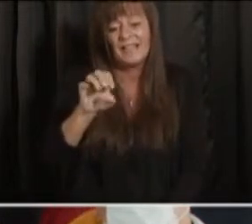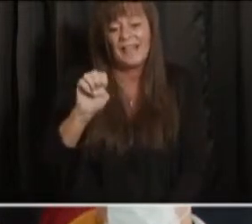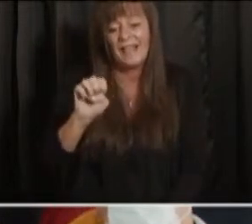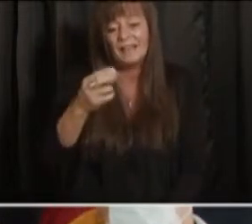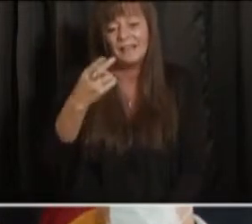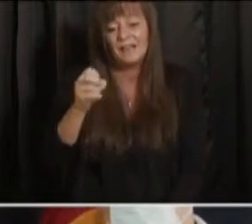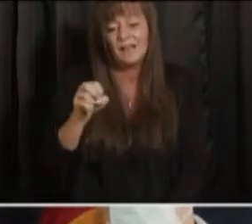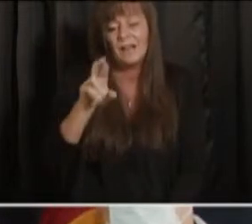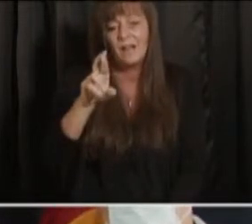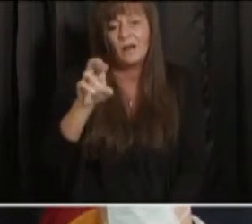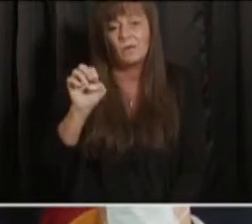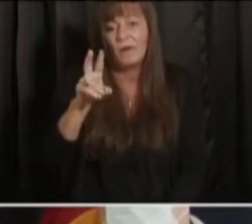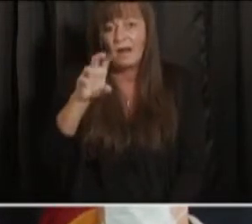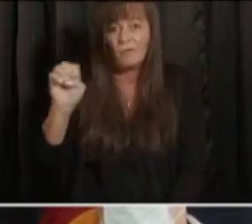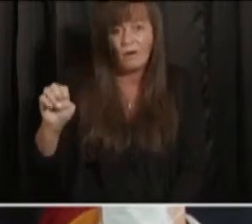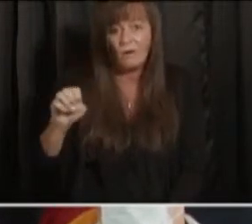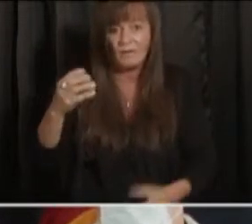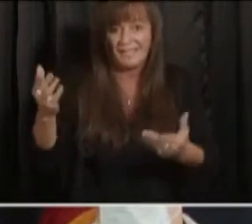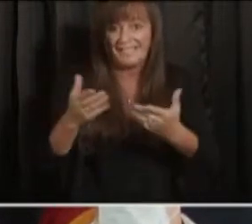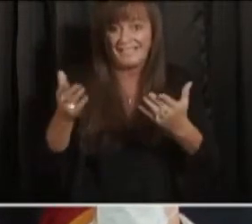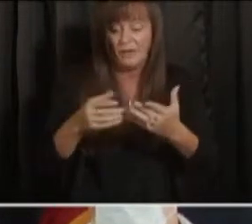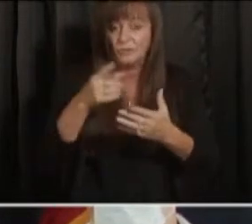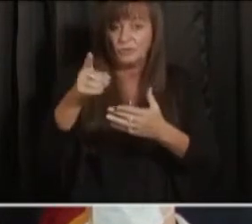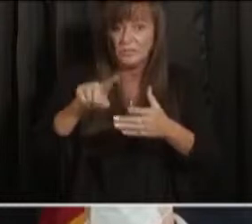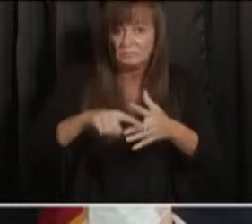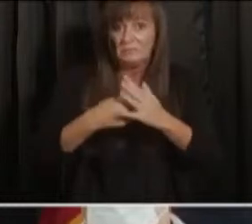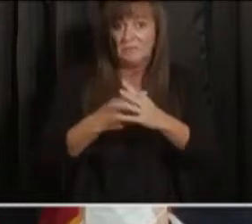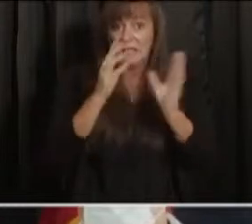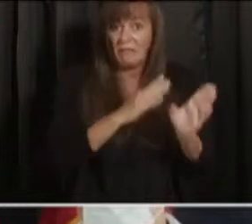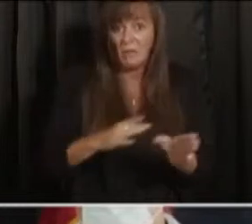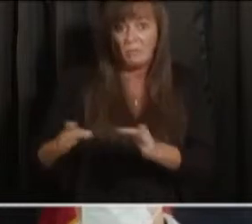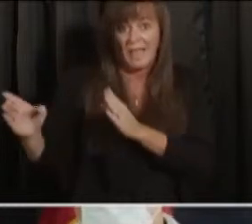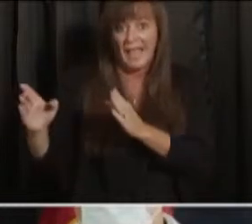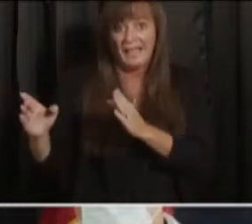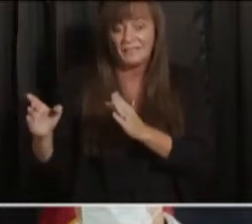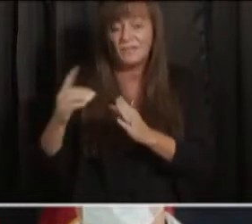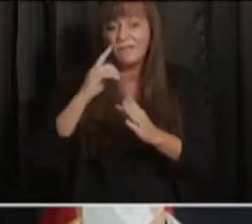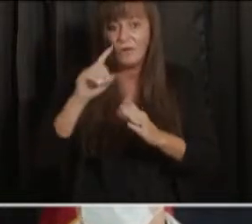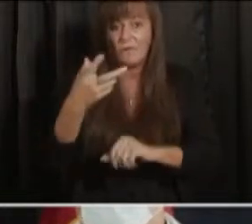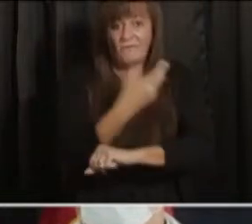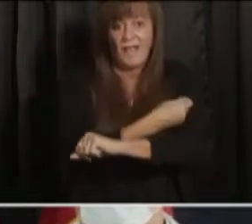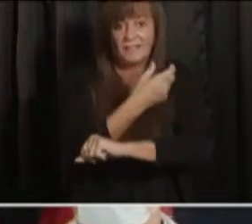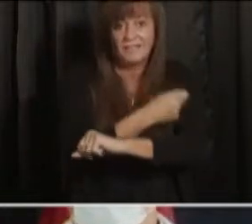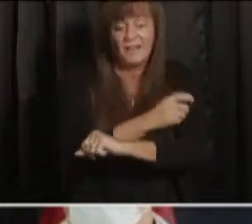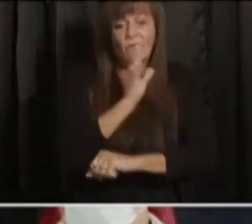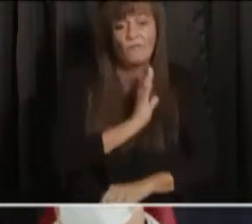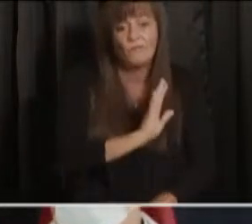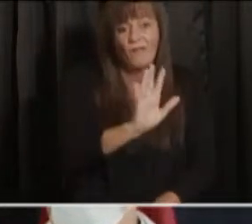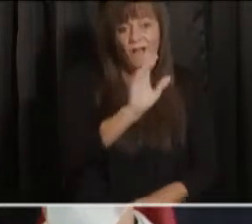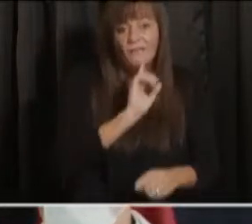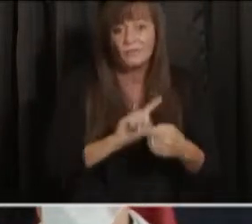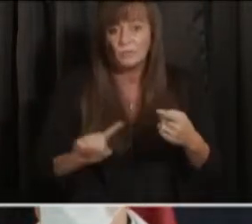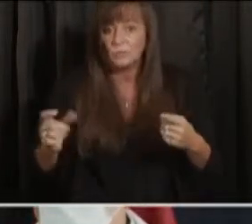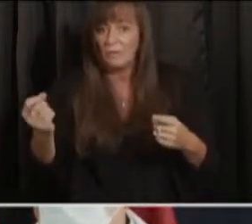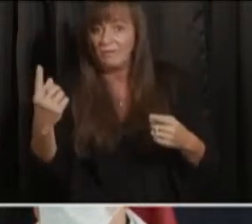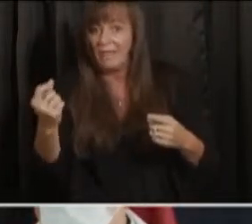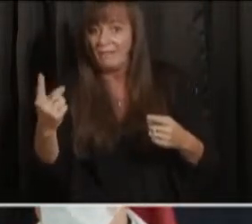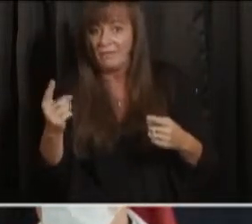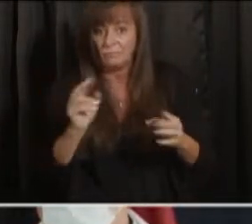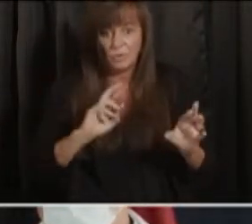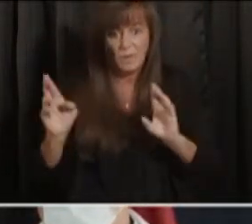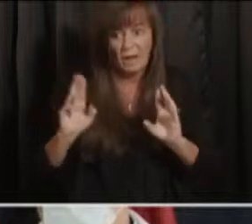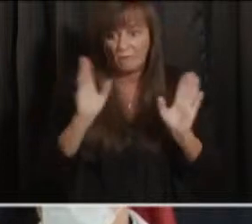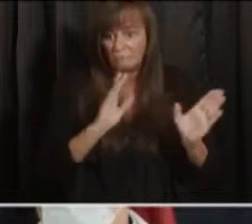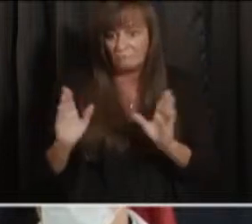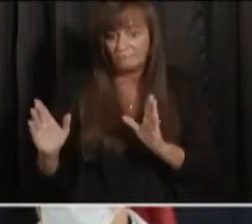Public Health Specialist. She's spearheading the plans around the rollout of 5 to 11 vaccines in Colorado, the preparations, and of course,